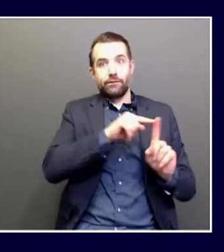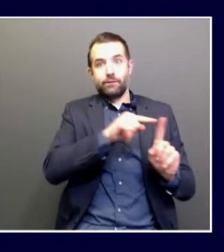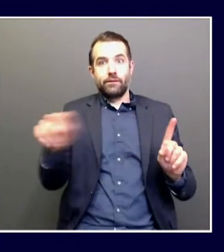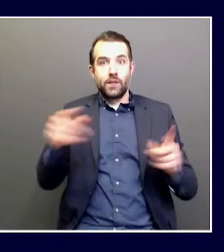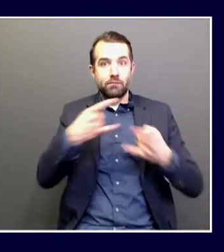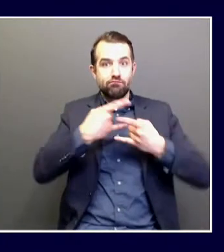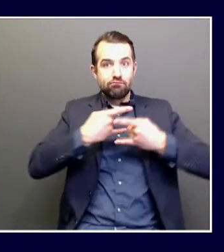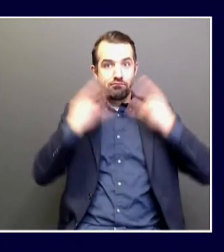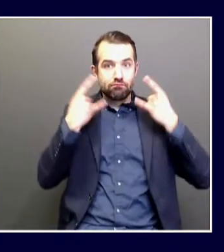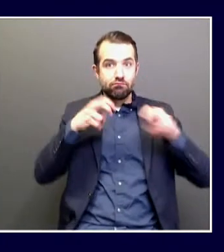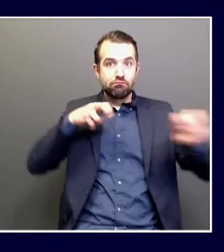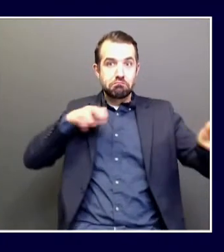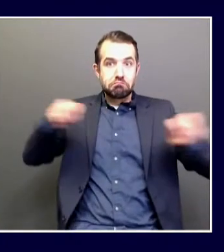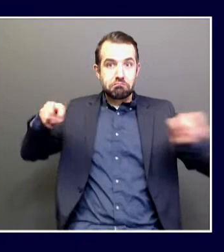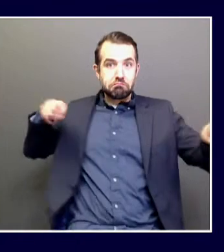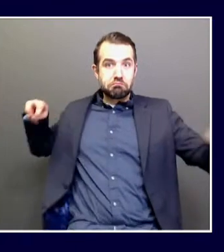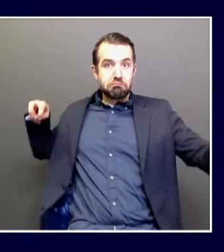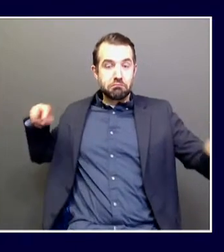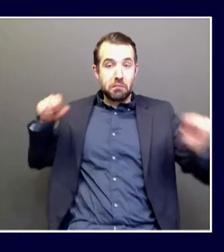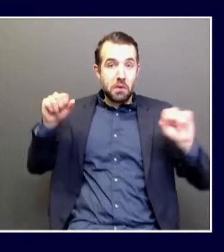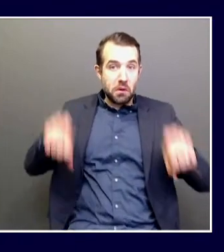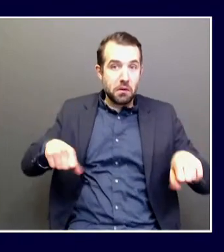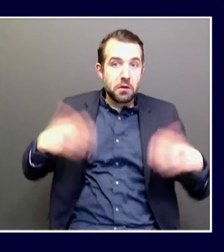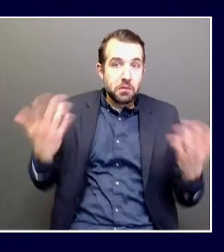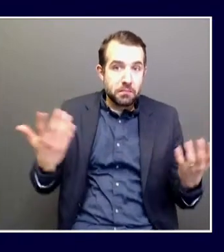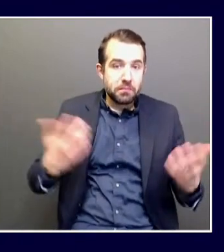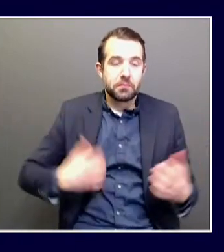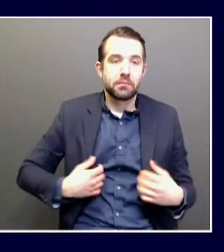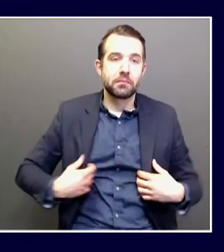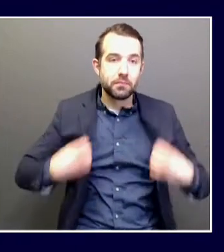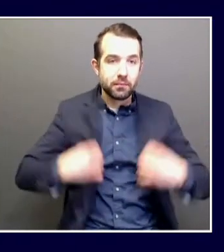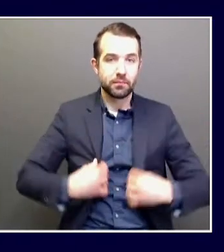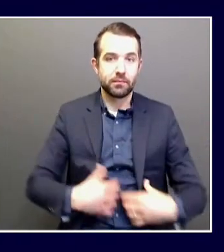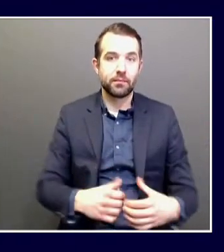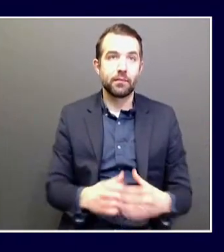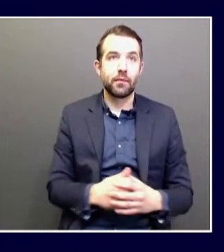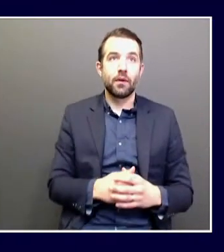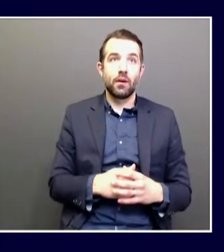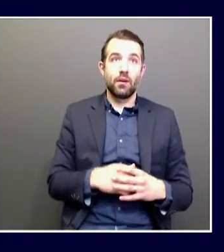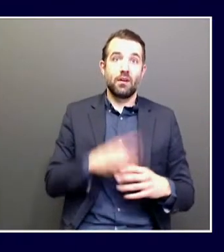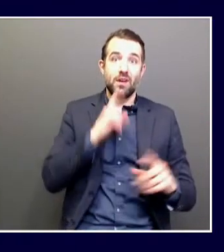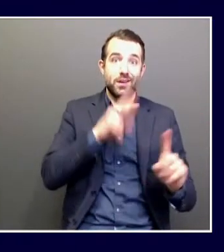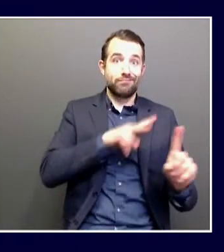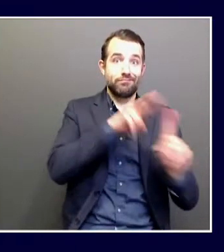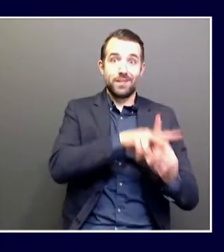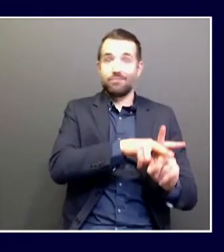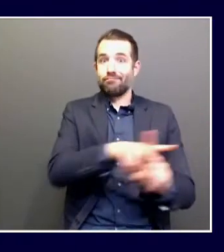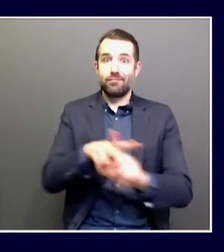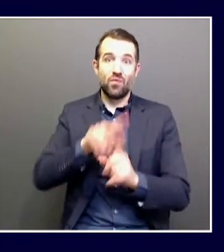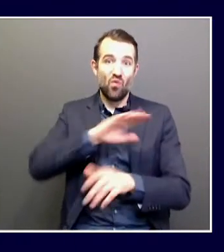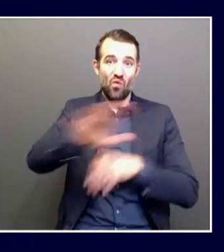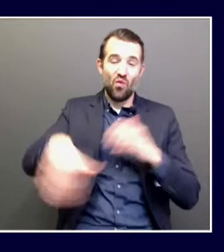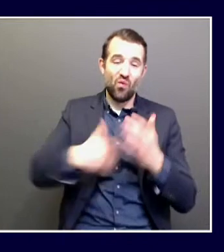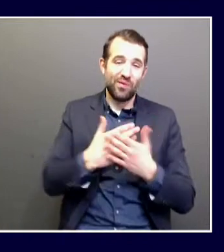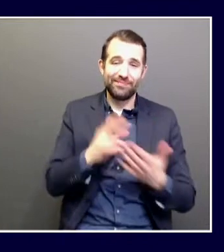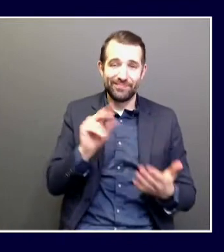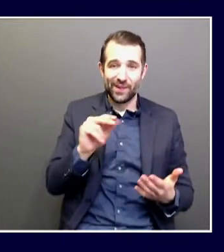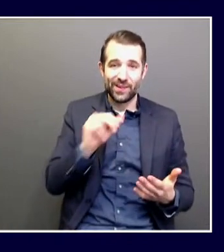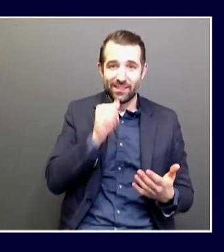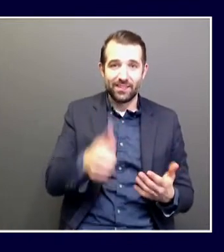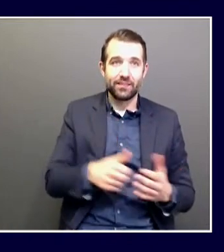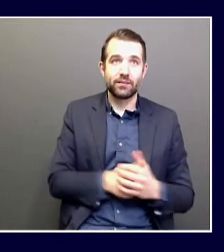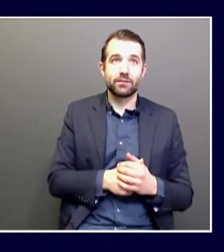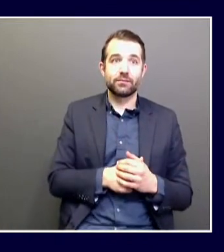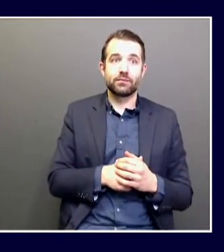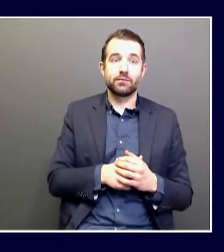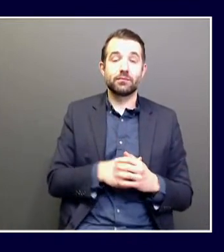one-size-fits-all approach, but in the era of Omicron, given that churches have been focal points for outbreaks